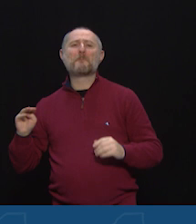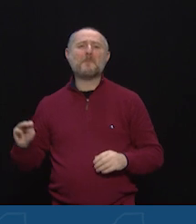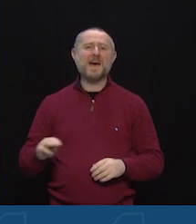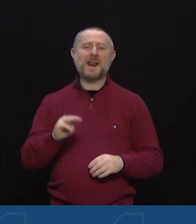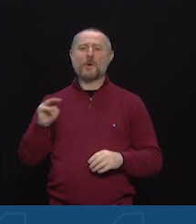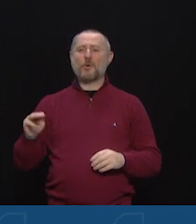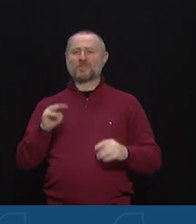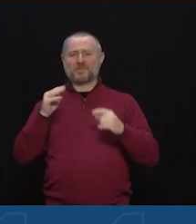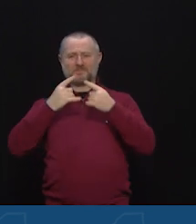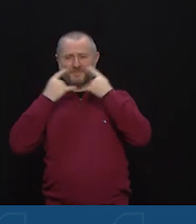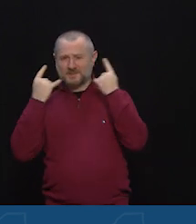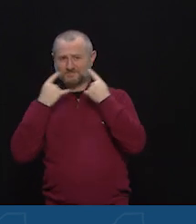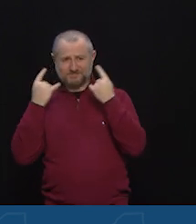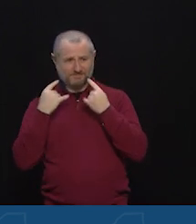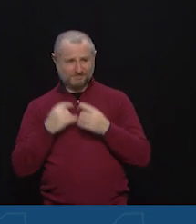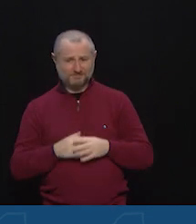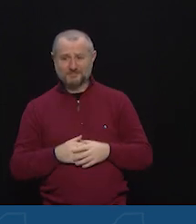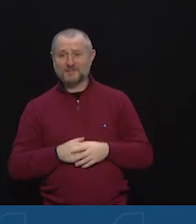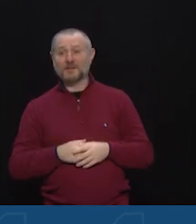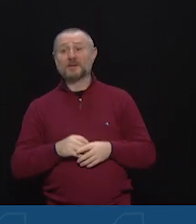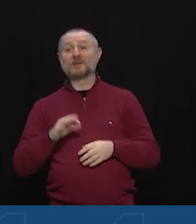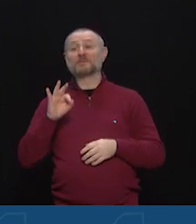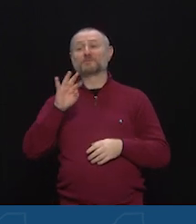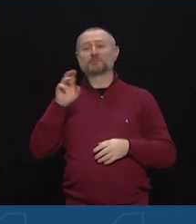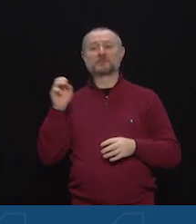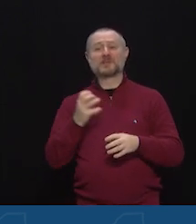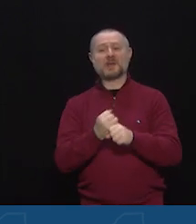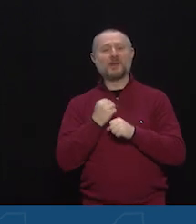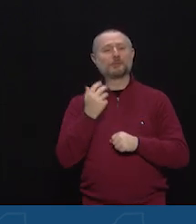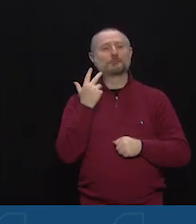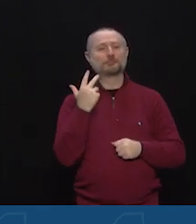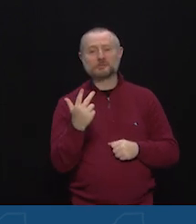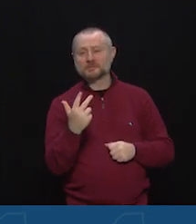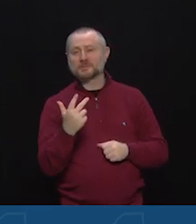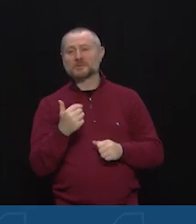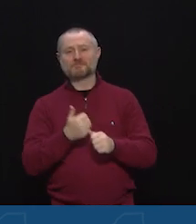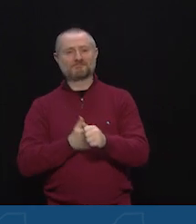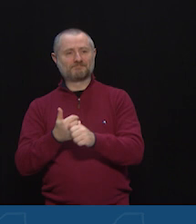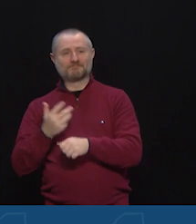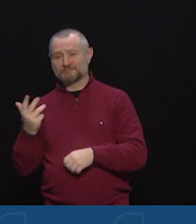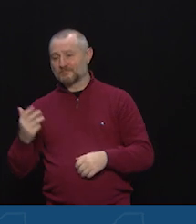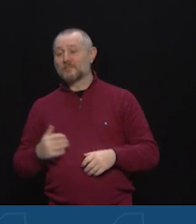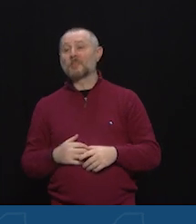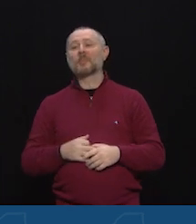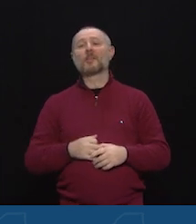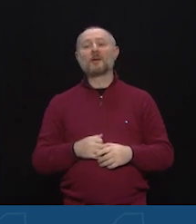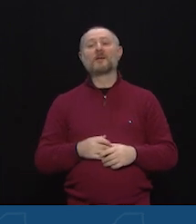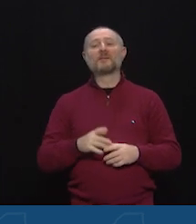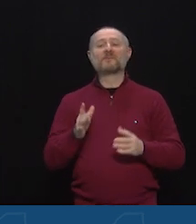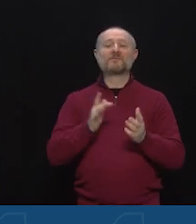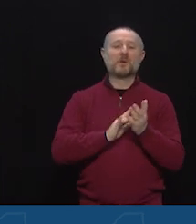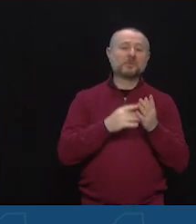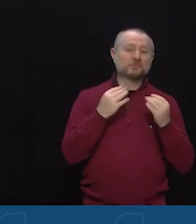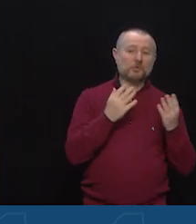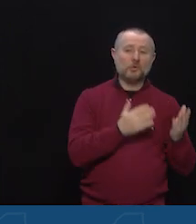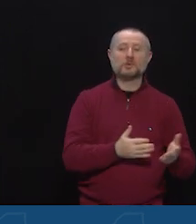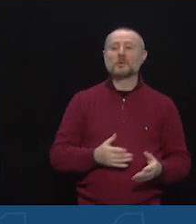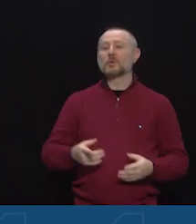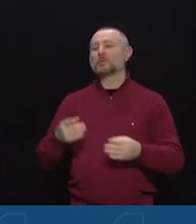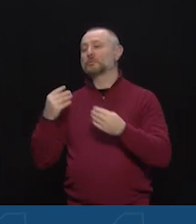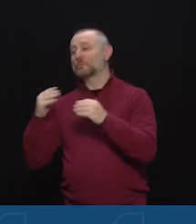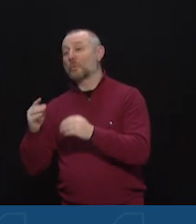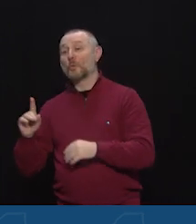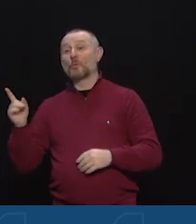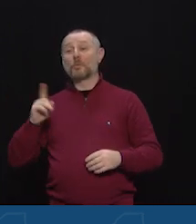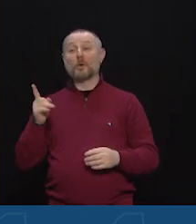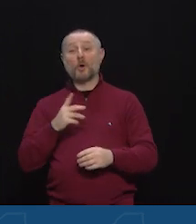those available. So they're free. You can get 3 of them at a time. And they're going to be available at every place, the retail pharmacies and stores where they're offering vaccinations